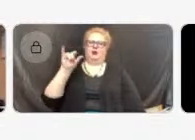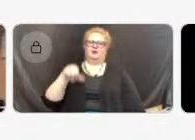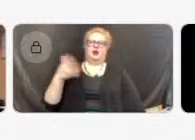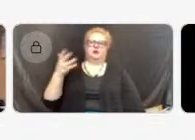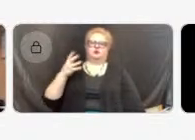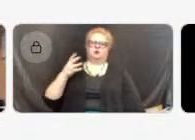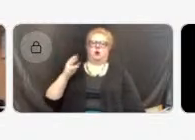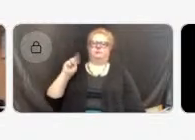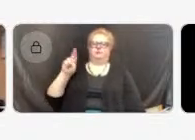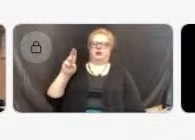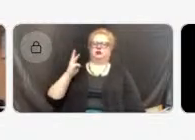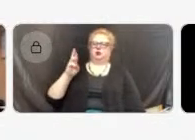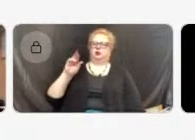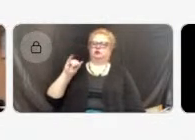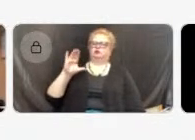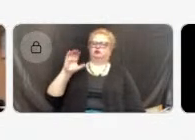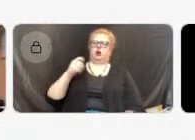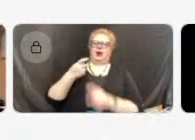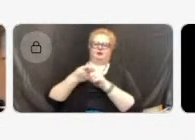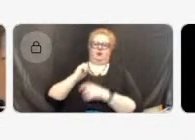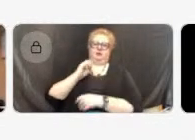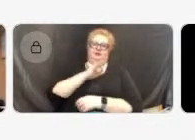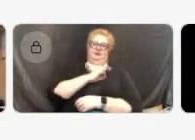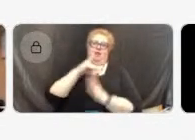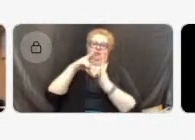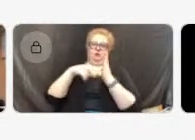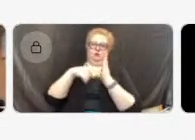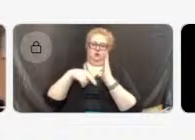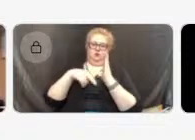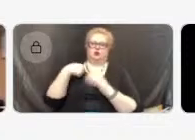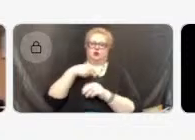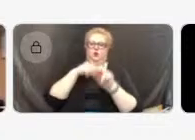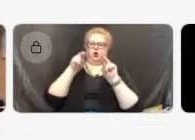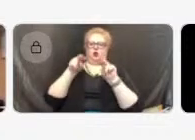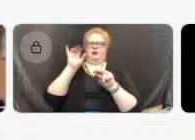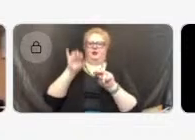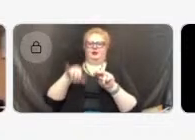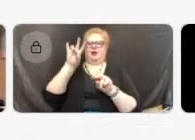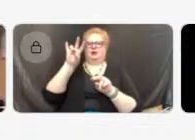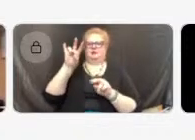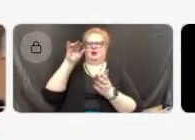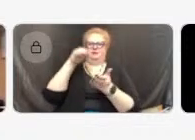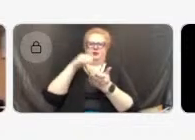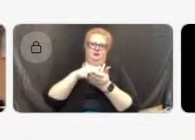staff. What we're looking at is that 7,000 square feet.